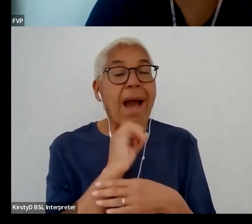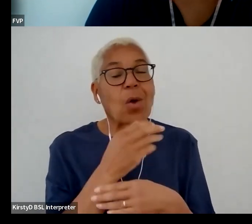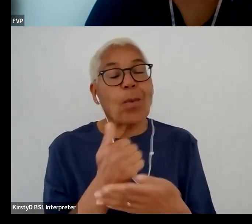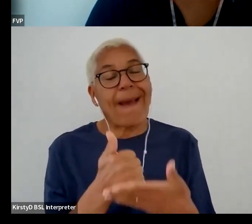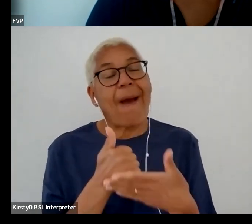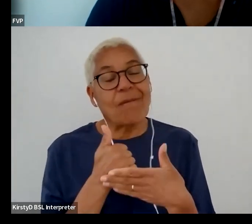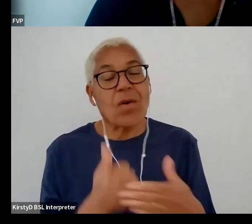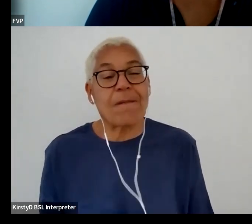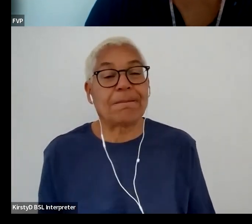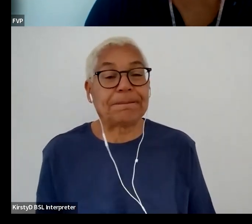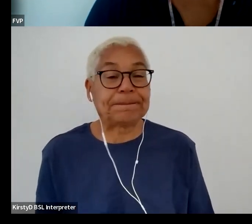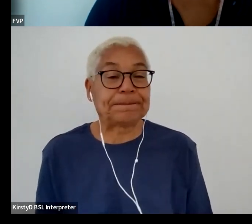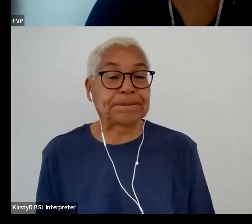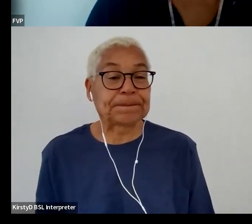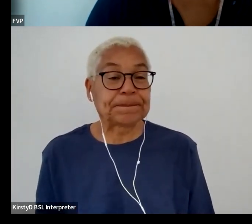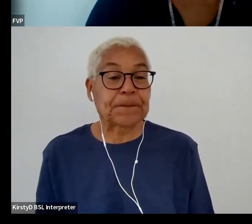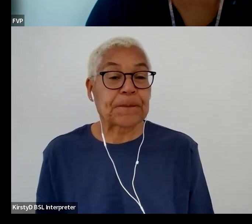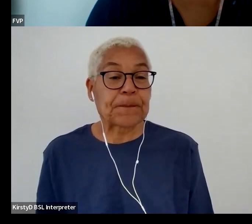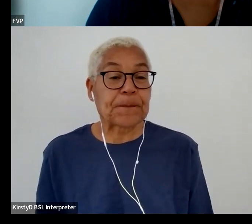helpful.